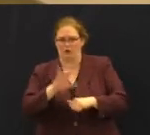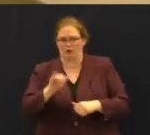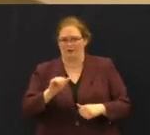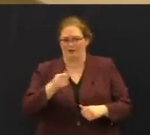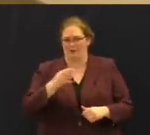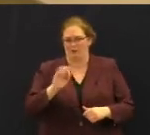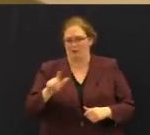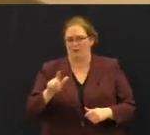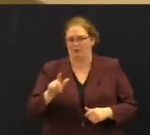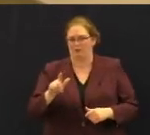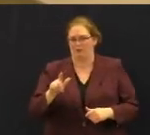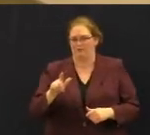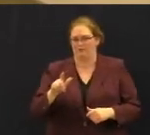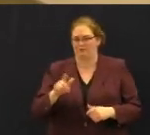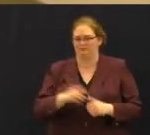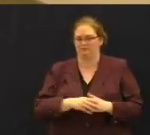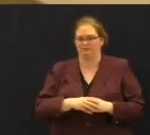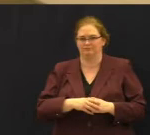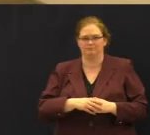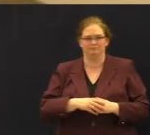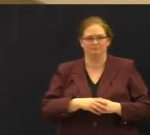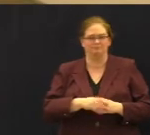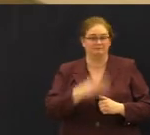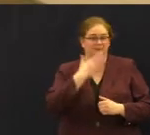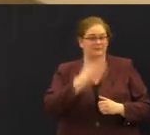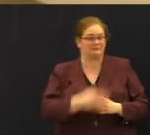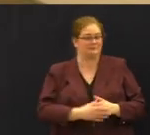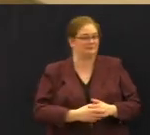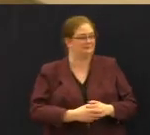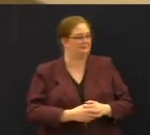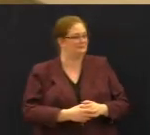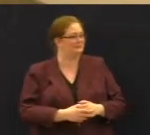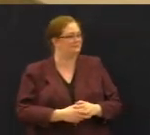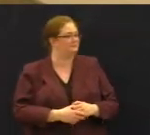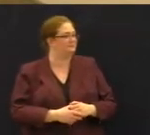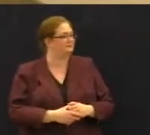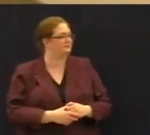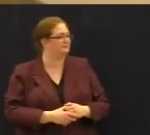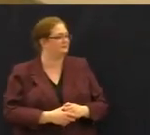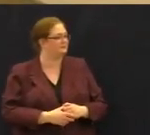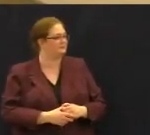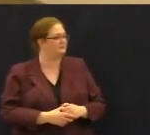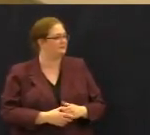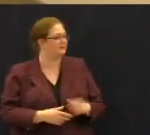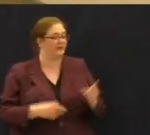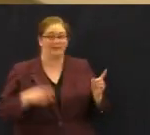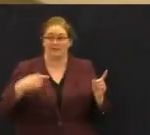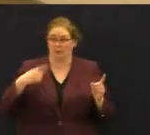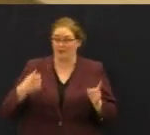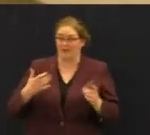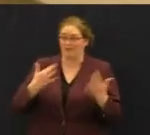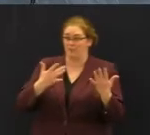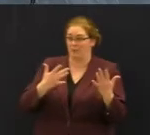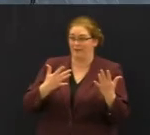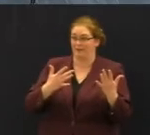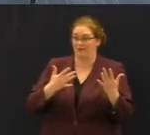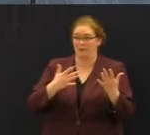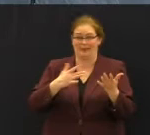emergency management will be ready to go. So thank you. Great. Now we just need lots of doses of vaccine, exactly right?